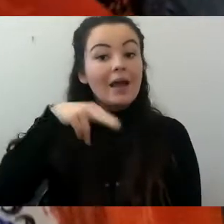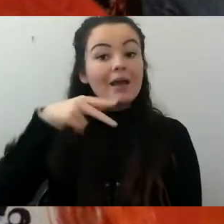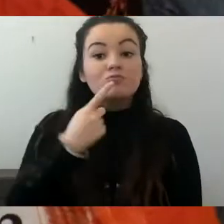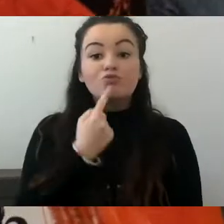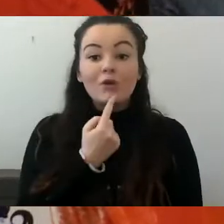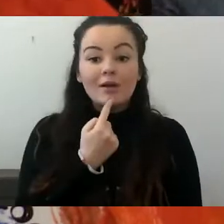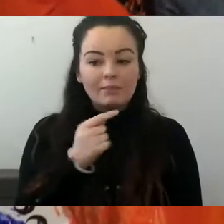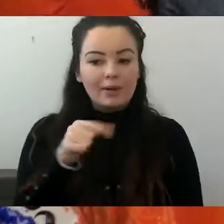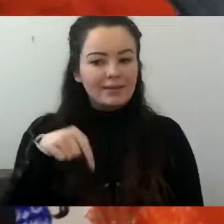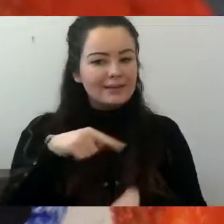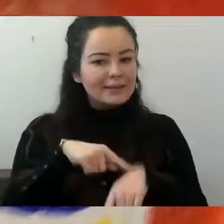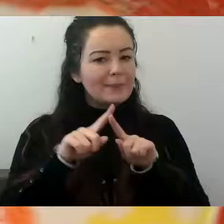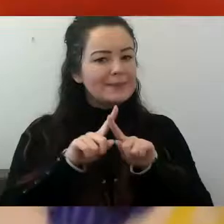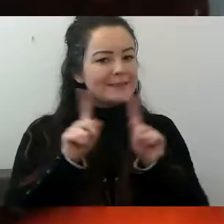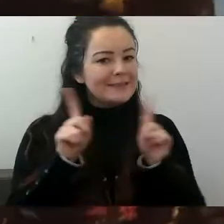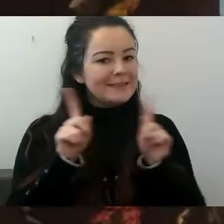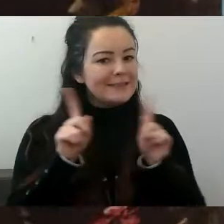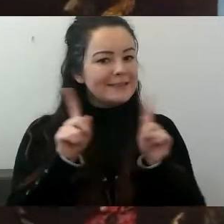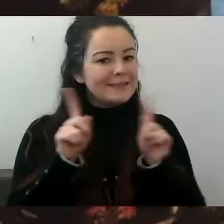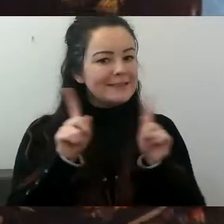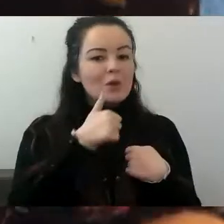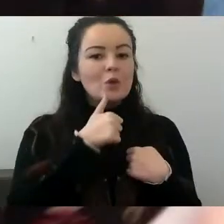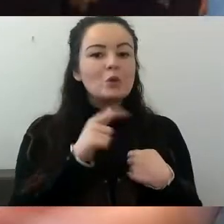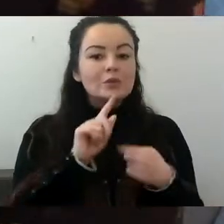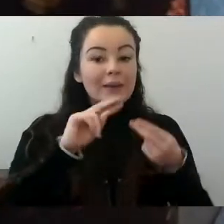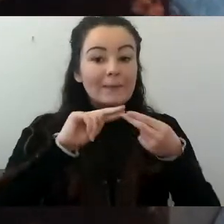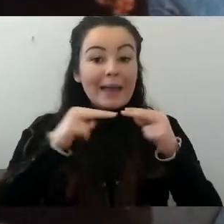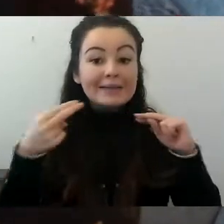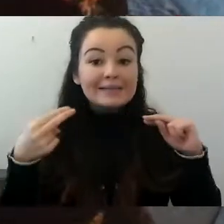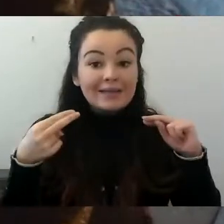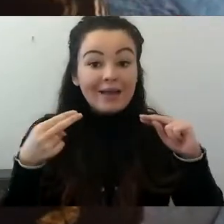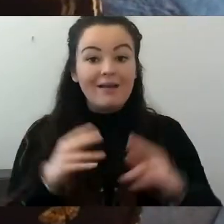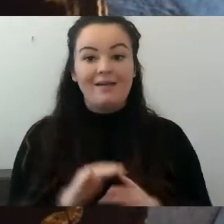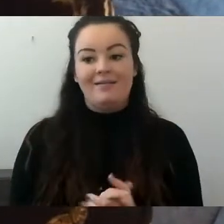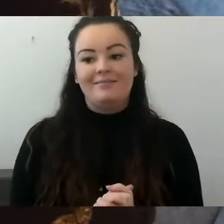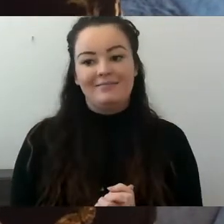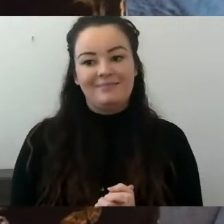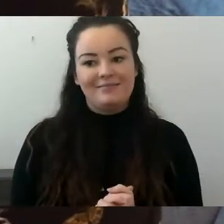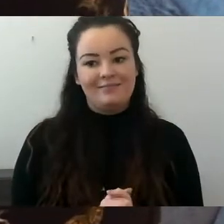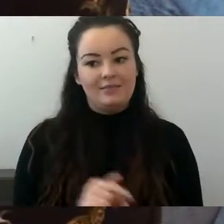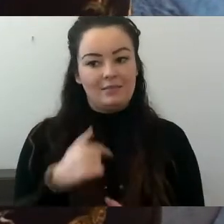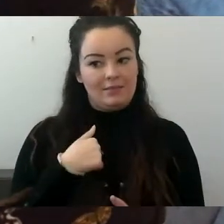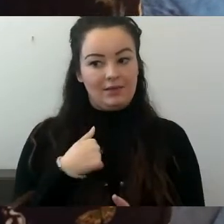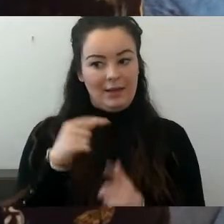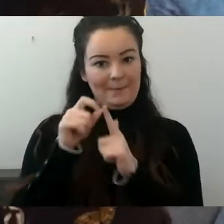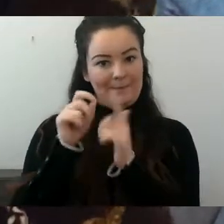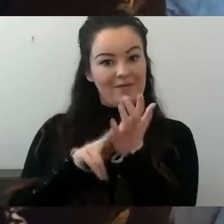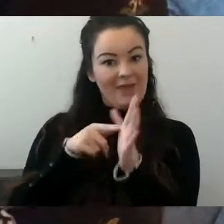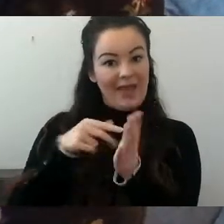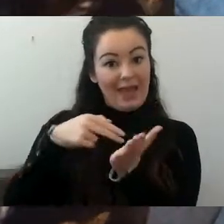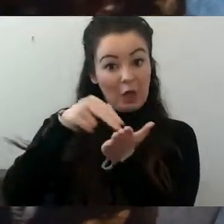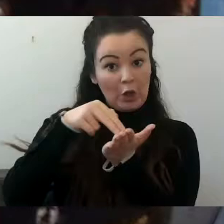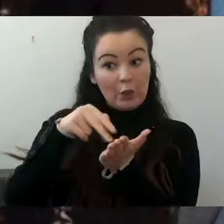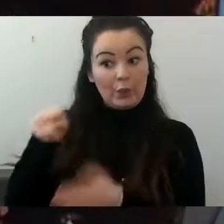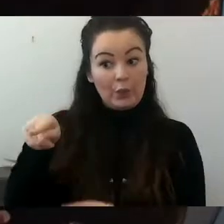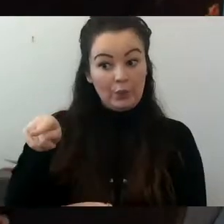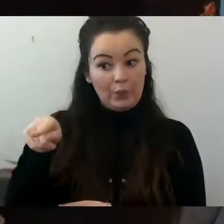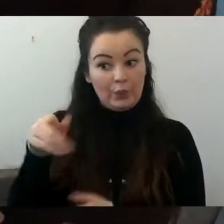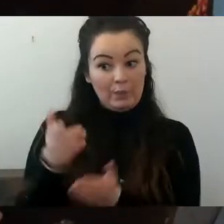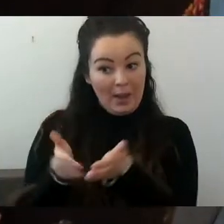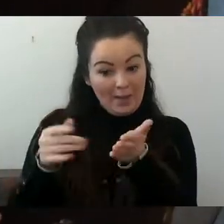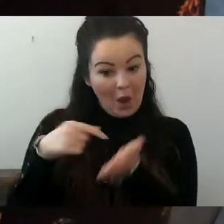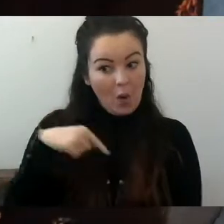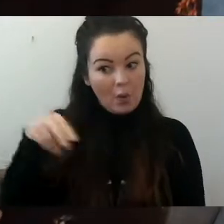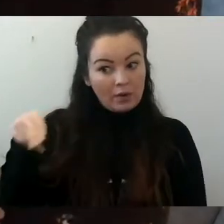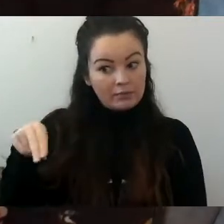it red. I might try something different this time. I think I'm going to use some dry pasta and see how this comes out. So I've poured some PVA